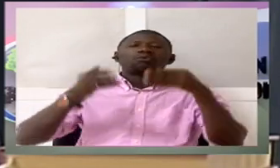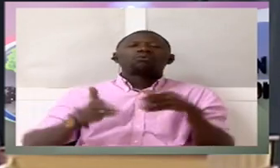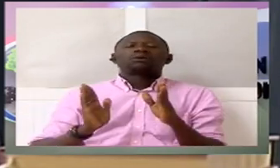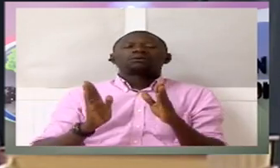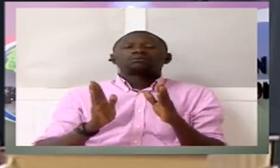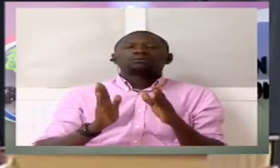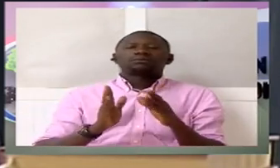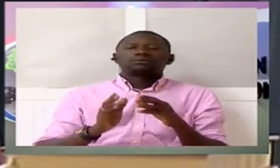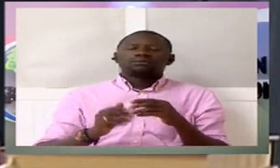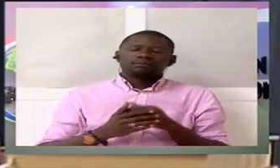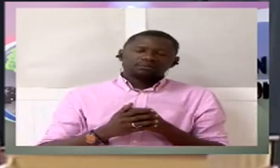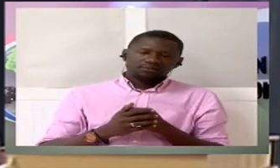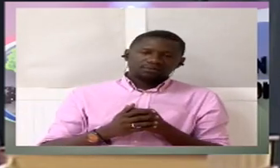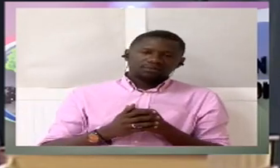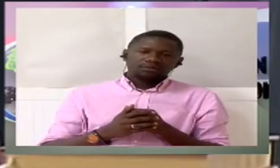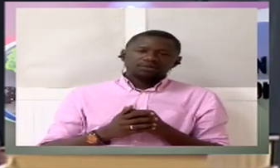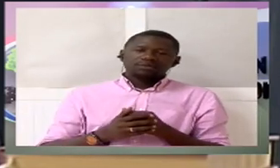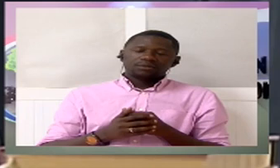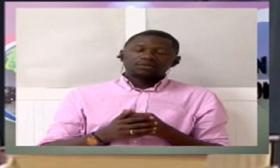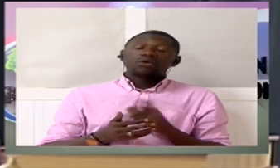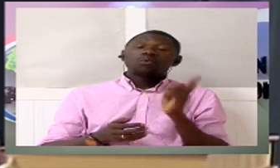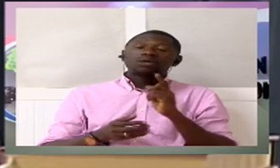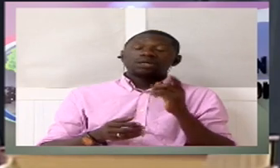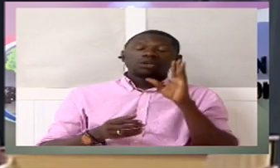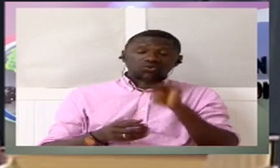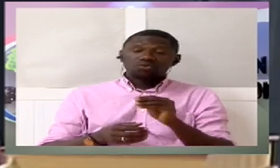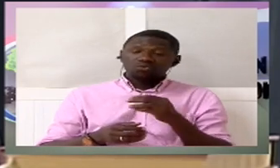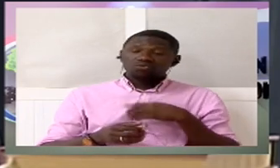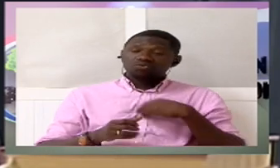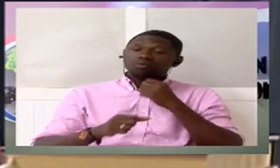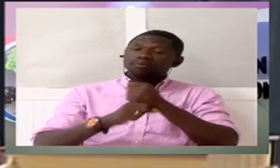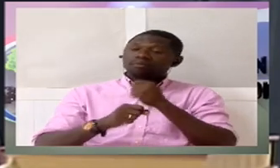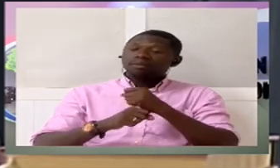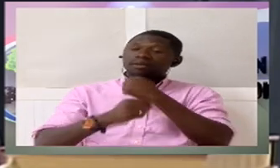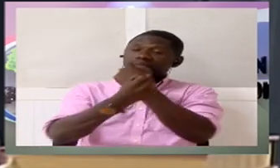he wants. And that was what he did to convict Baba.